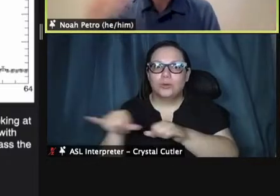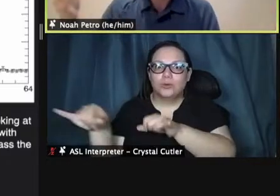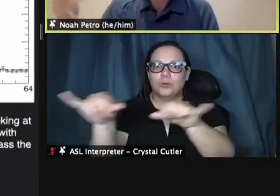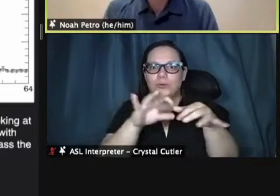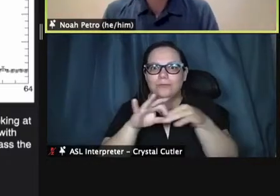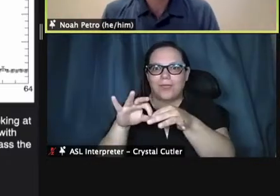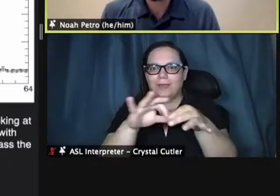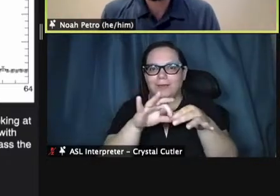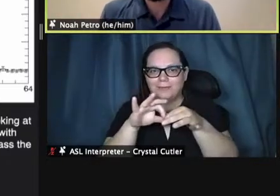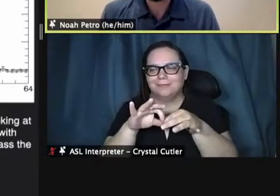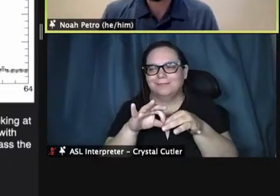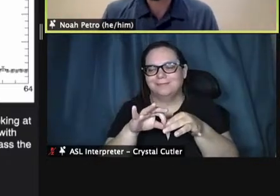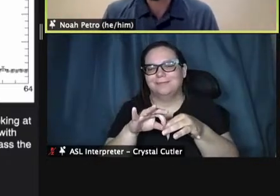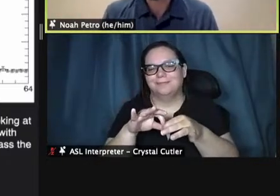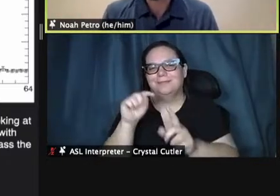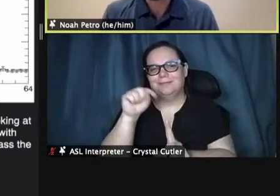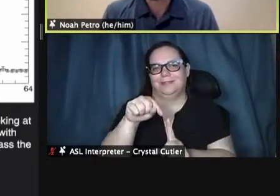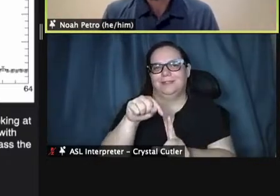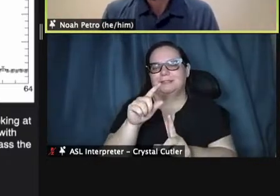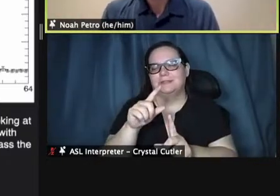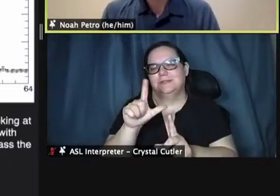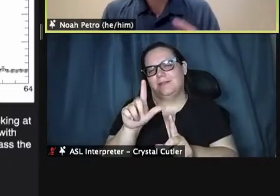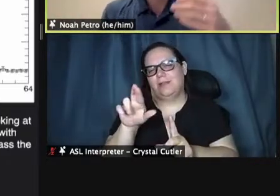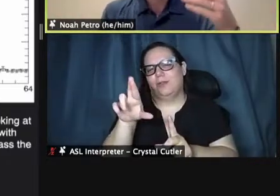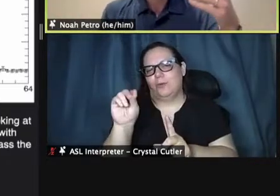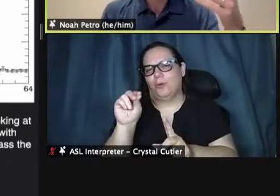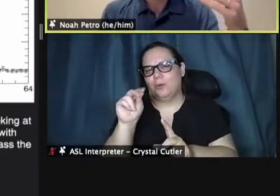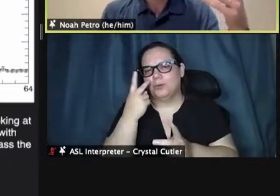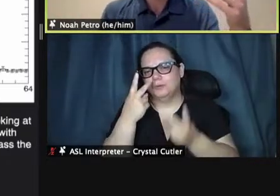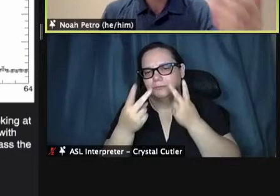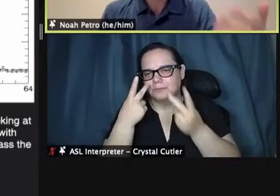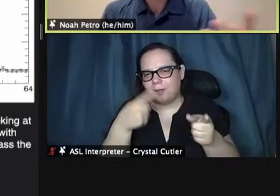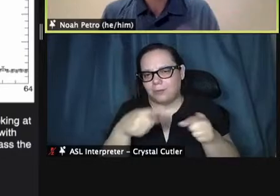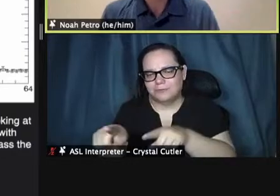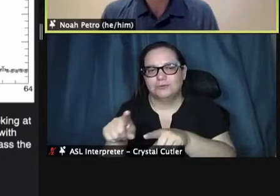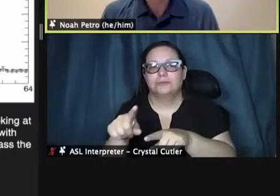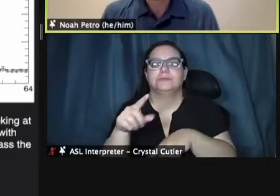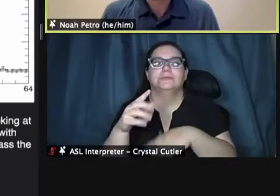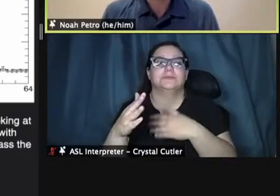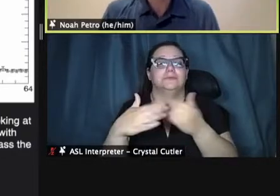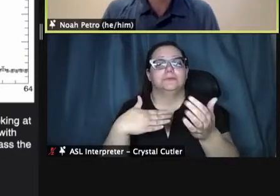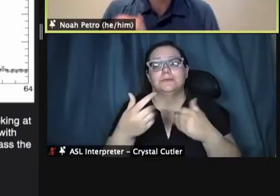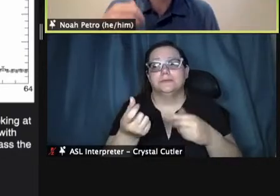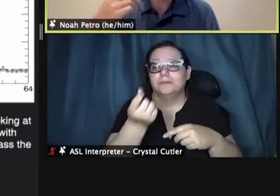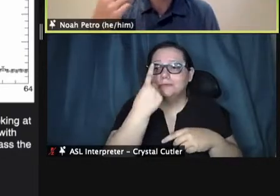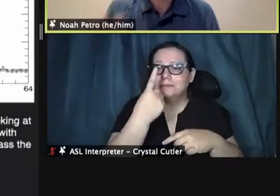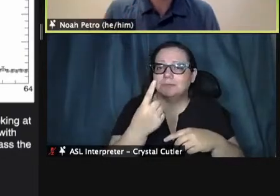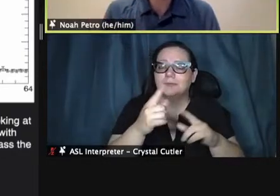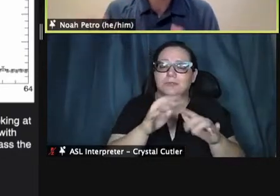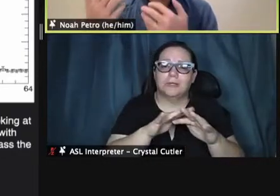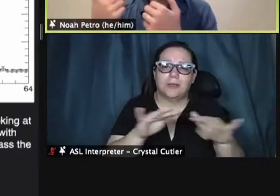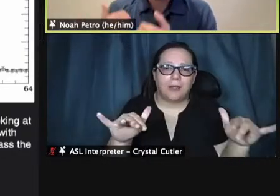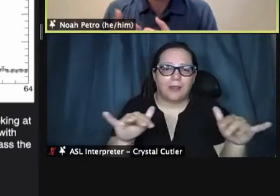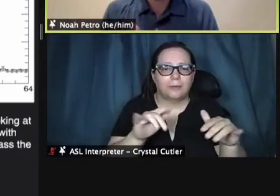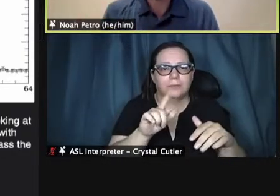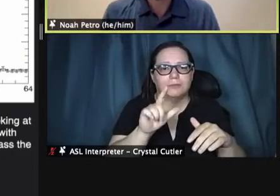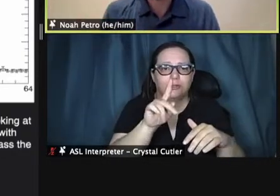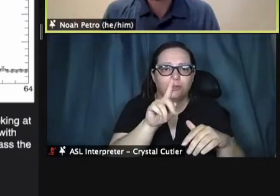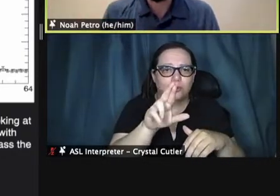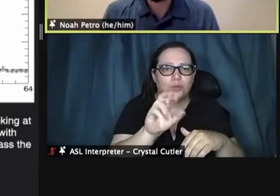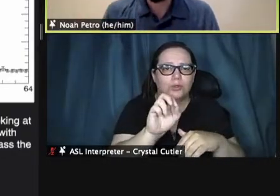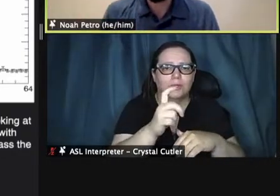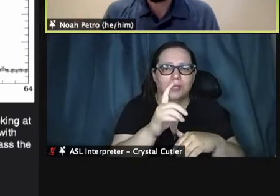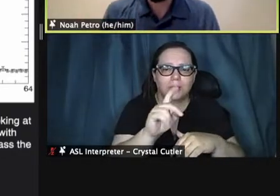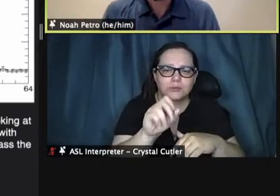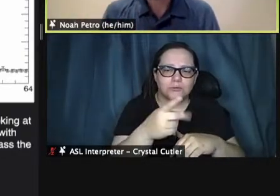moon is the coincident observations of LRO. Whether it's the understanding of the dynamics of the lunar exosphere or the radiation environment,